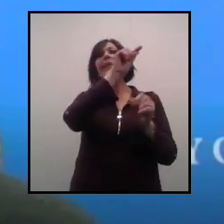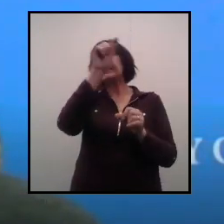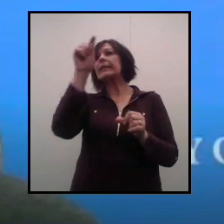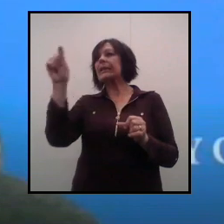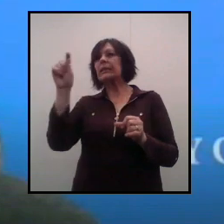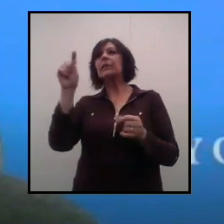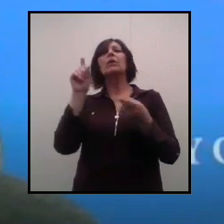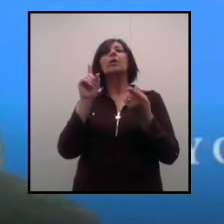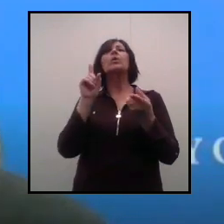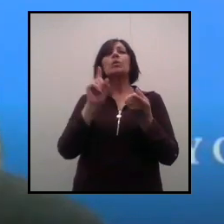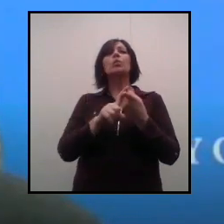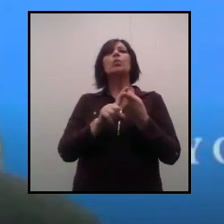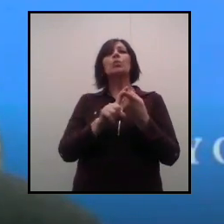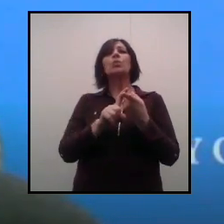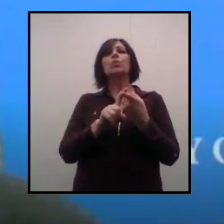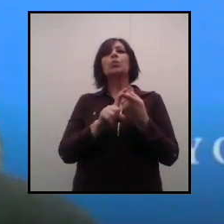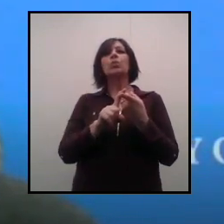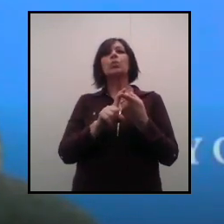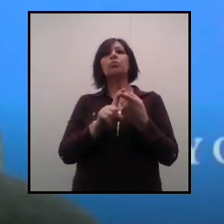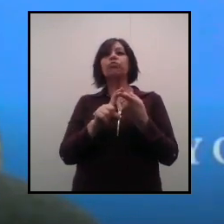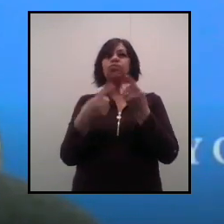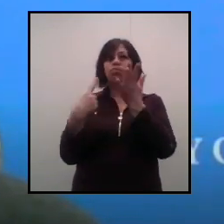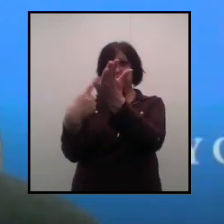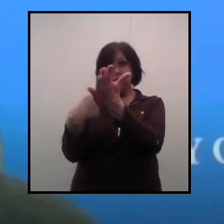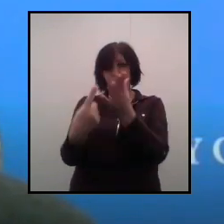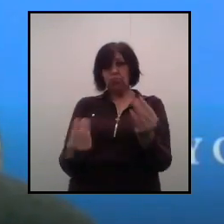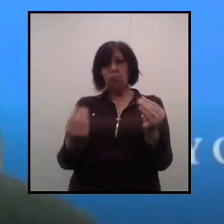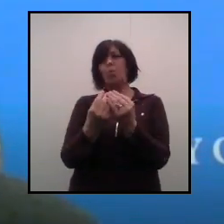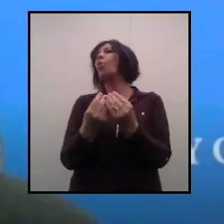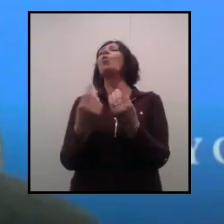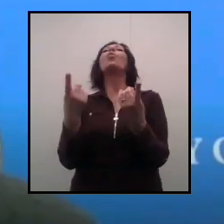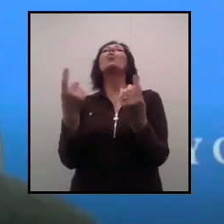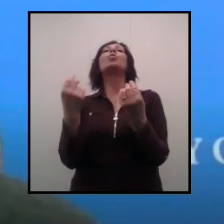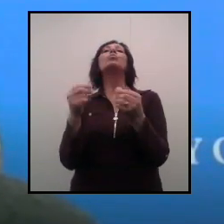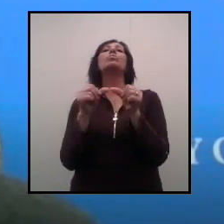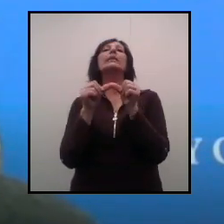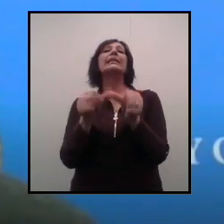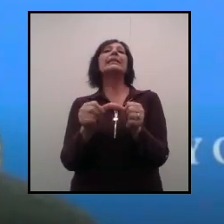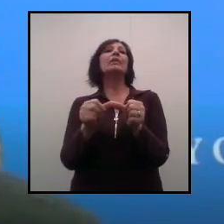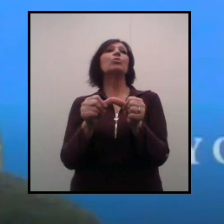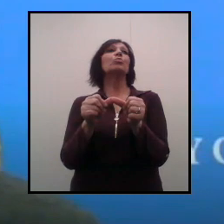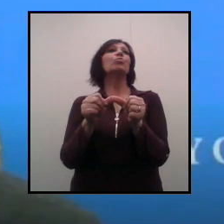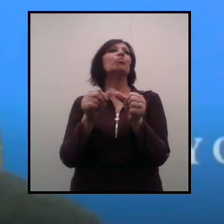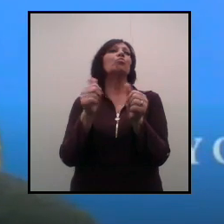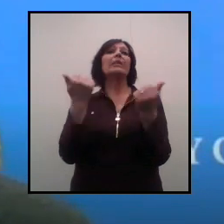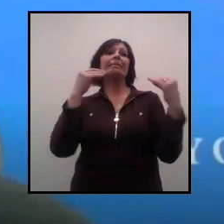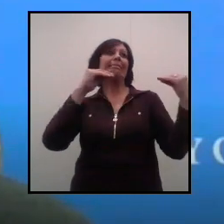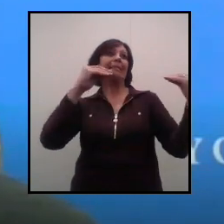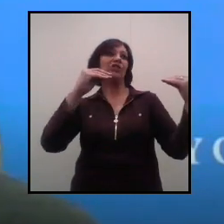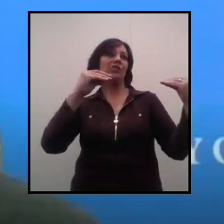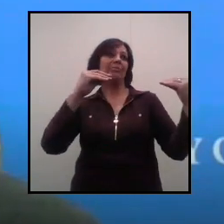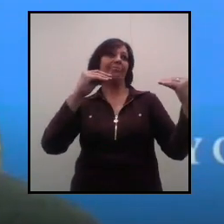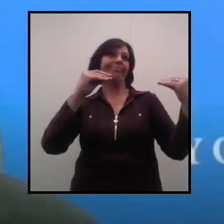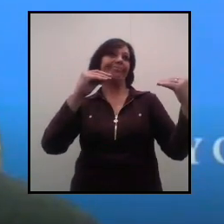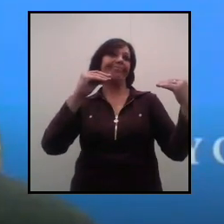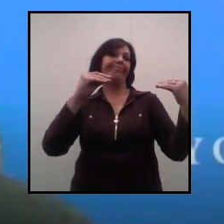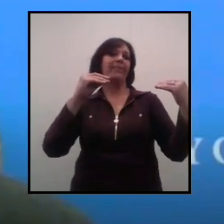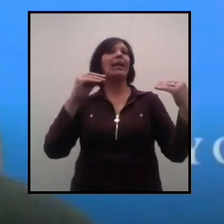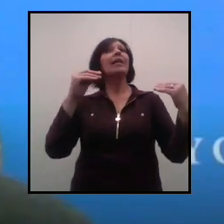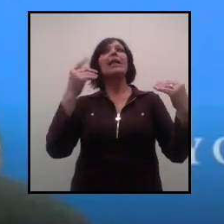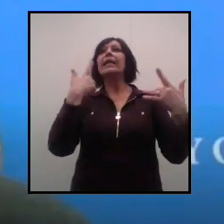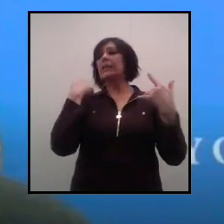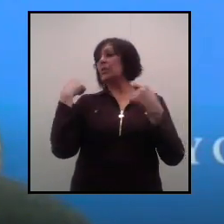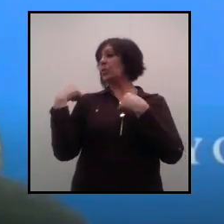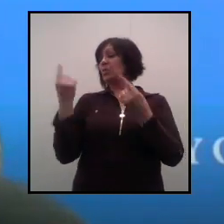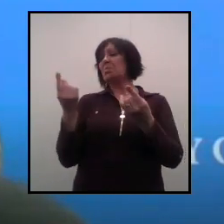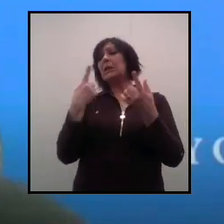to get further advice from them as to how they need to continue the distance learning. That is something that has worked